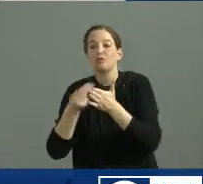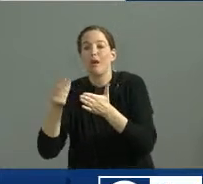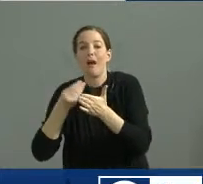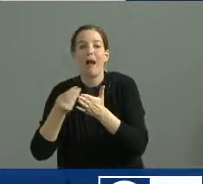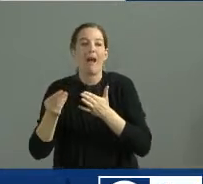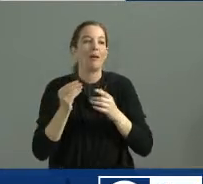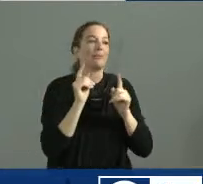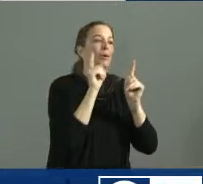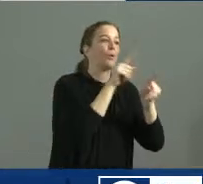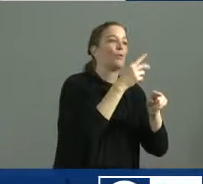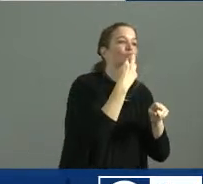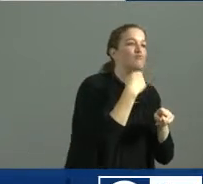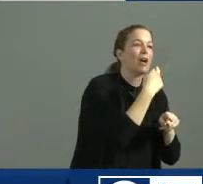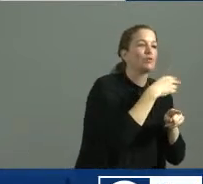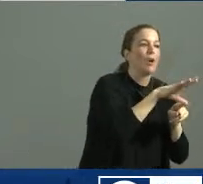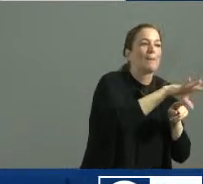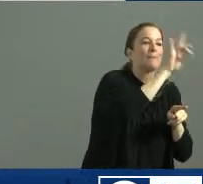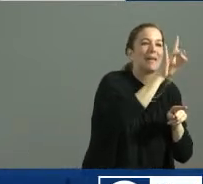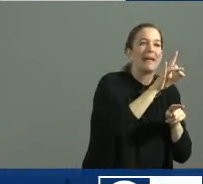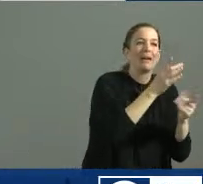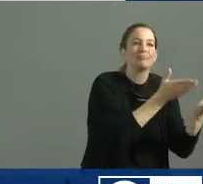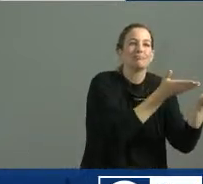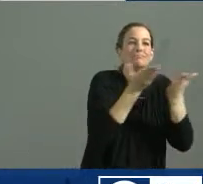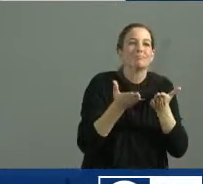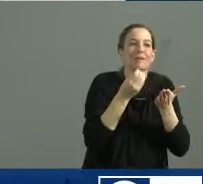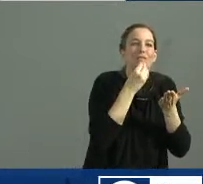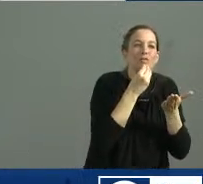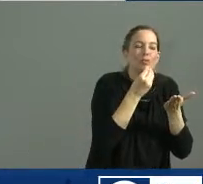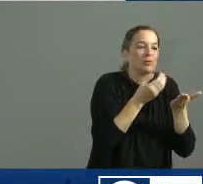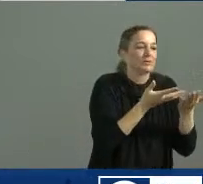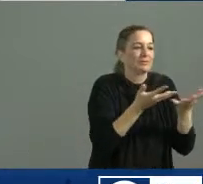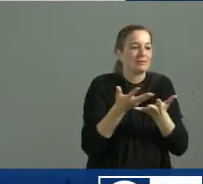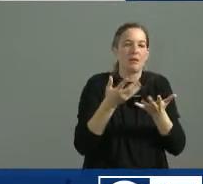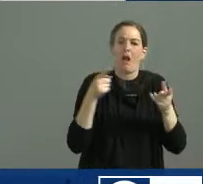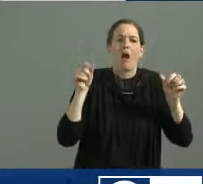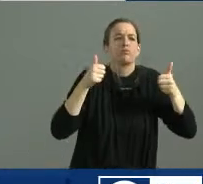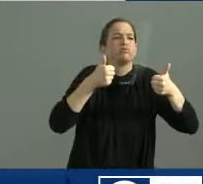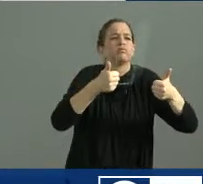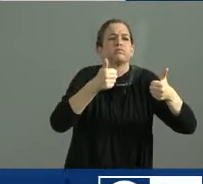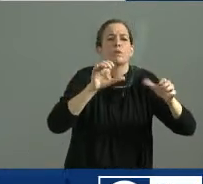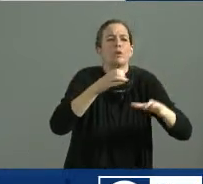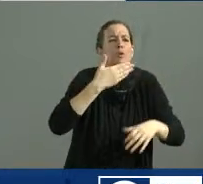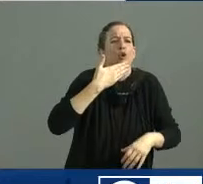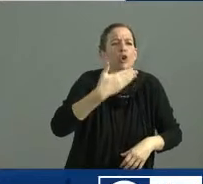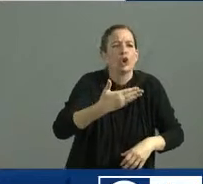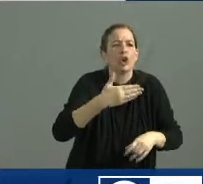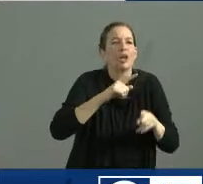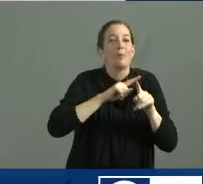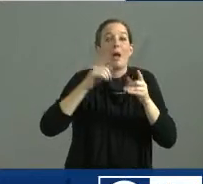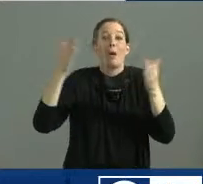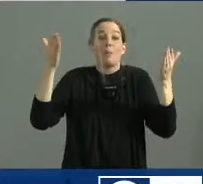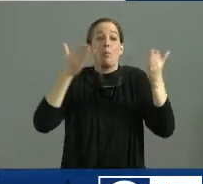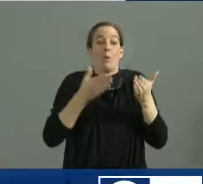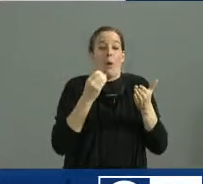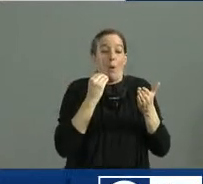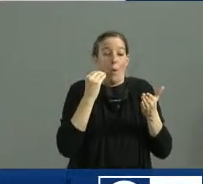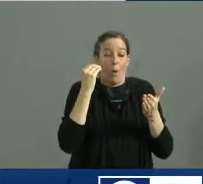get into a home with their loved ones, if they don't live with them, the masks are still coming off. And unfortunately, that's been fueling a lot of the